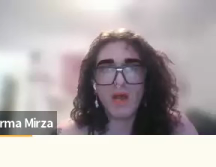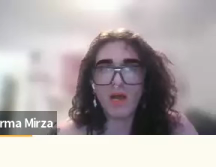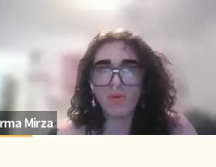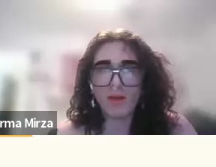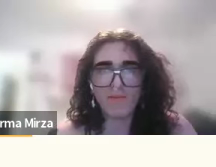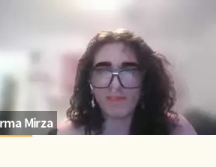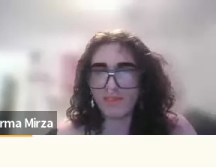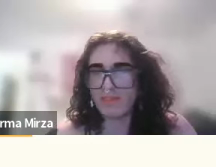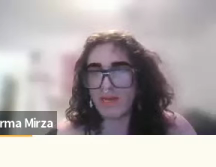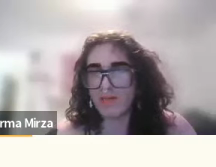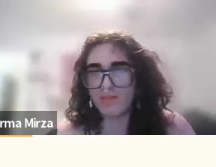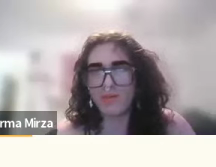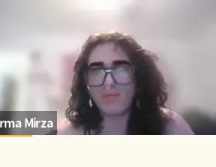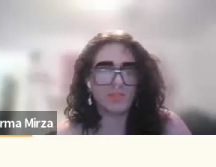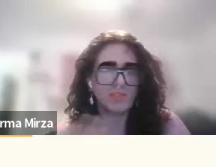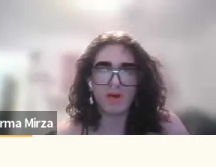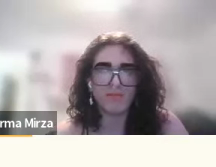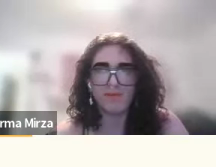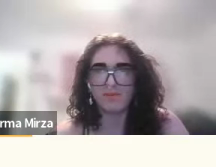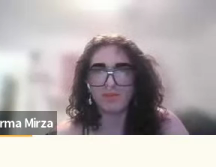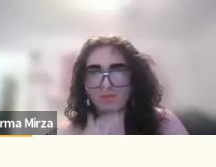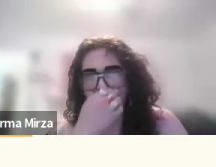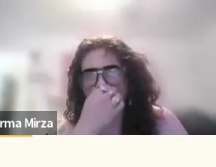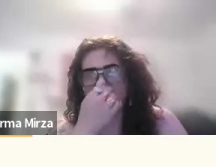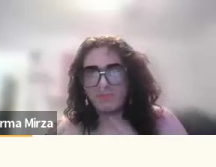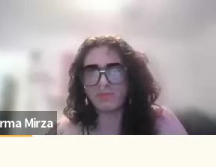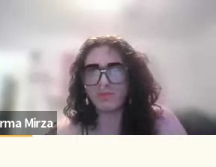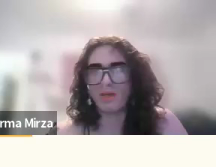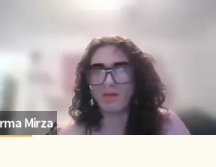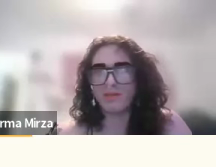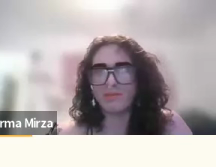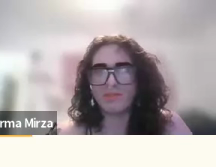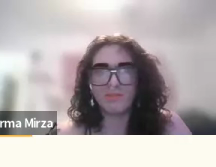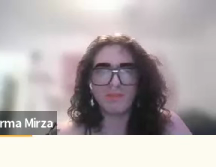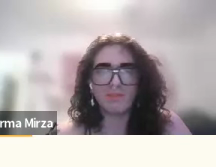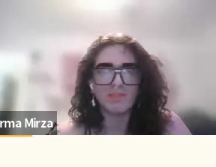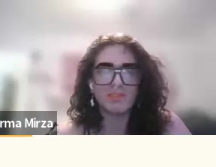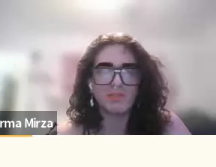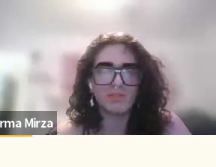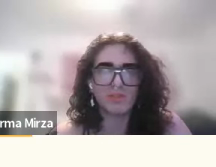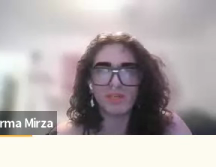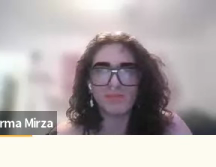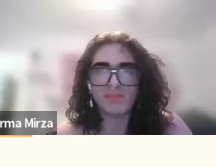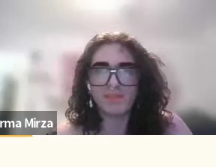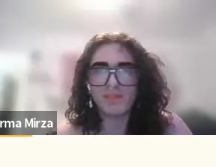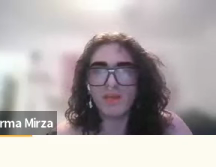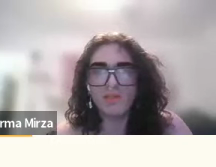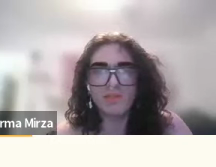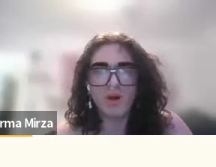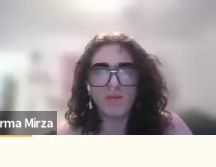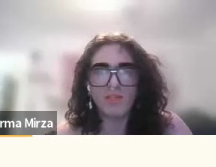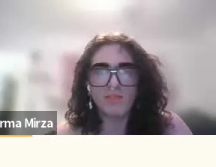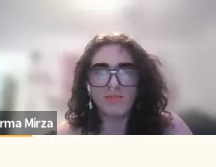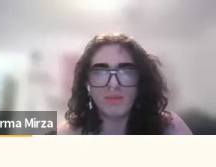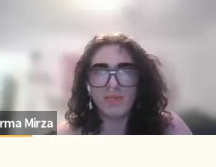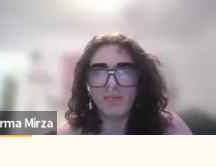use, or have a desire to not just to modify their drug use, or maybe discontinue using certain substances.